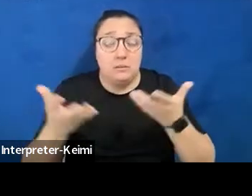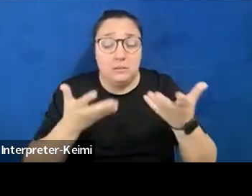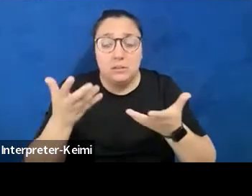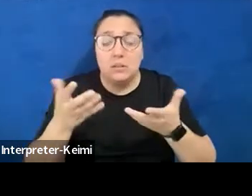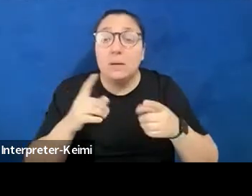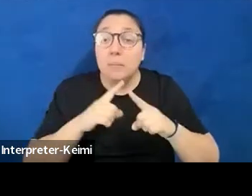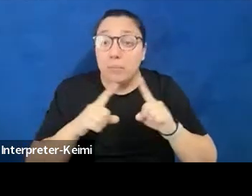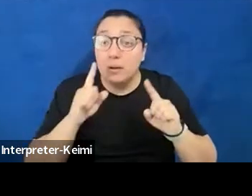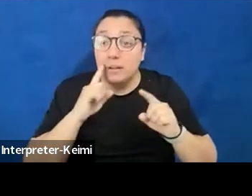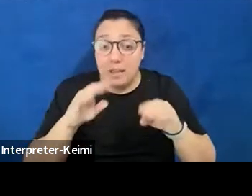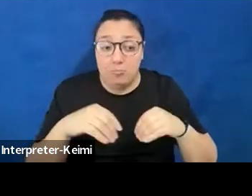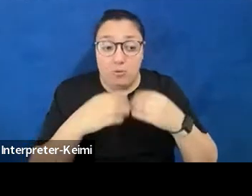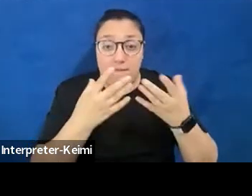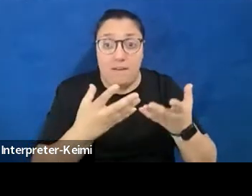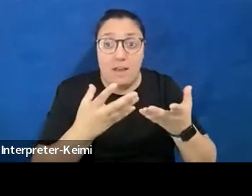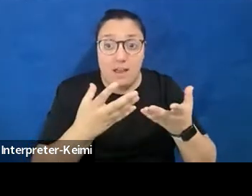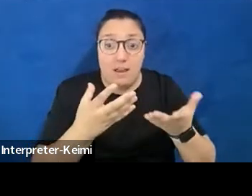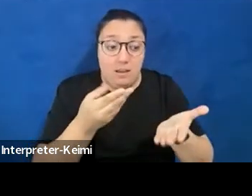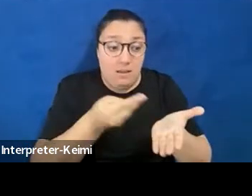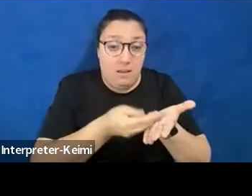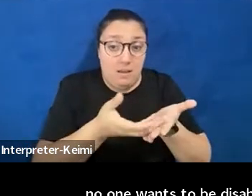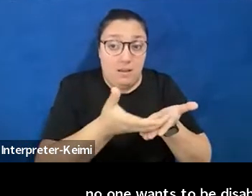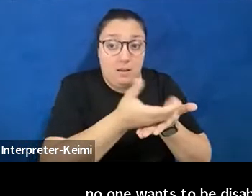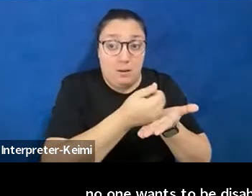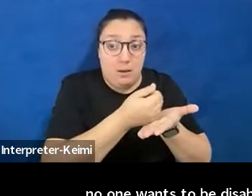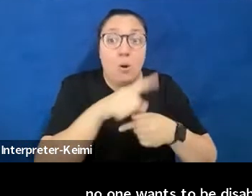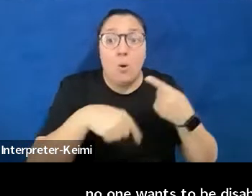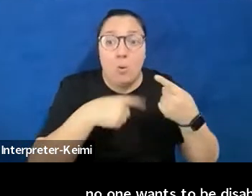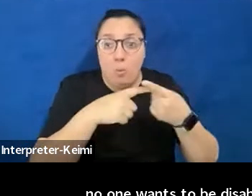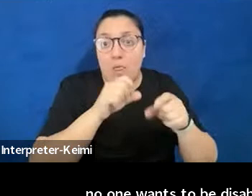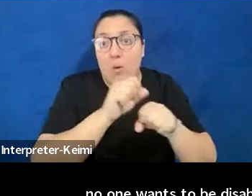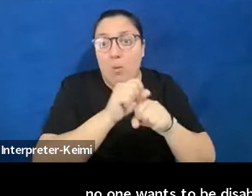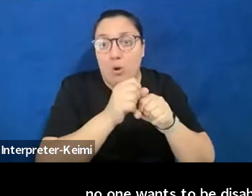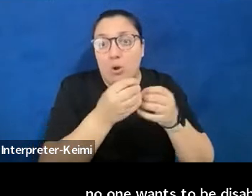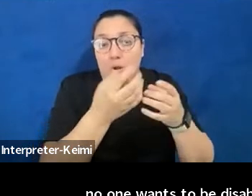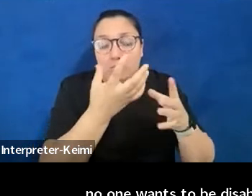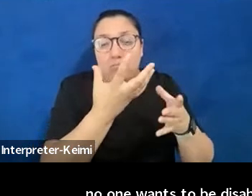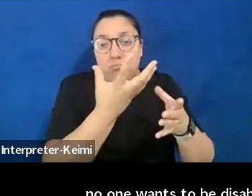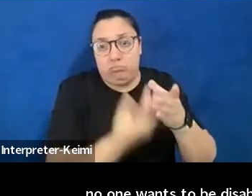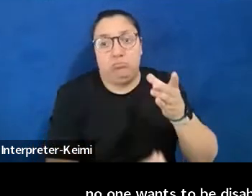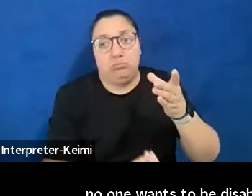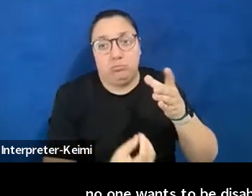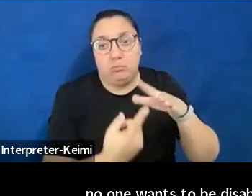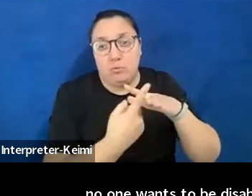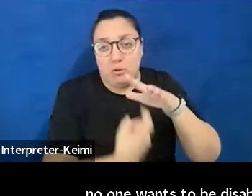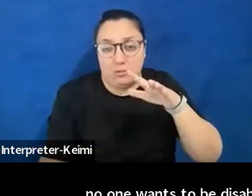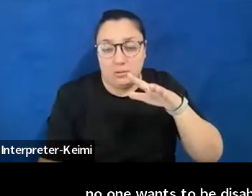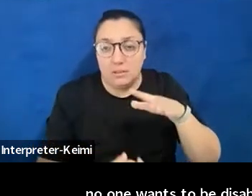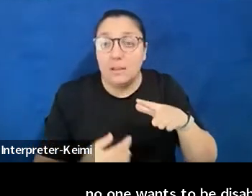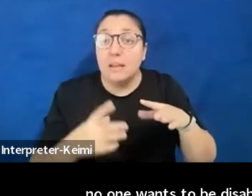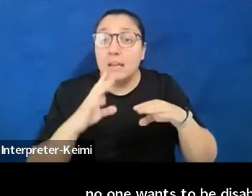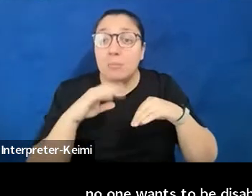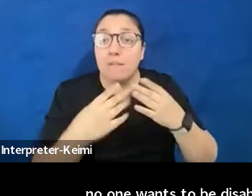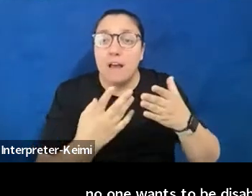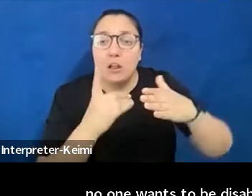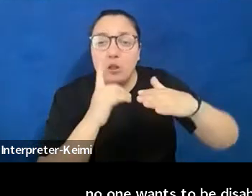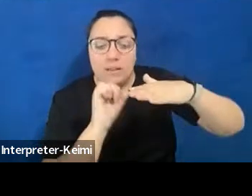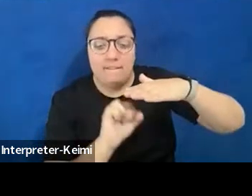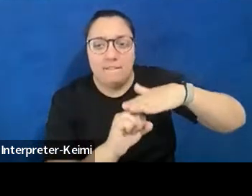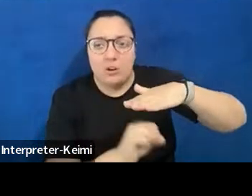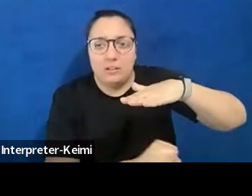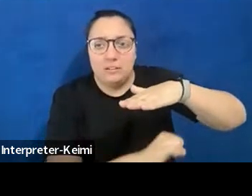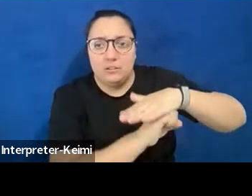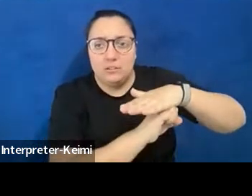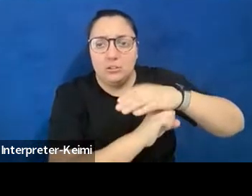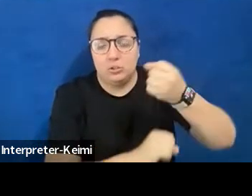to replace earnings when those workers are lost. Social Security provides a floor of support, a foundation